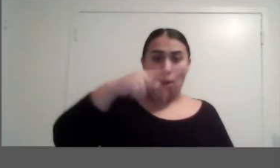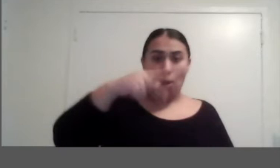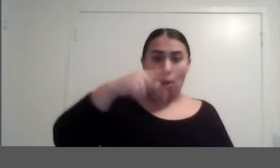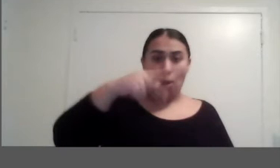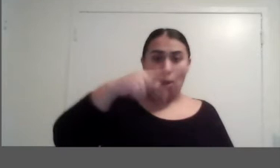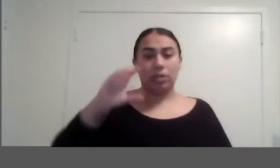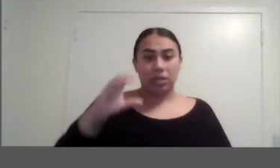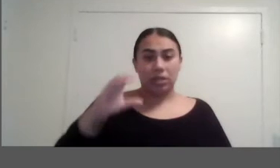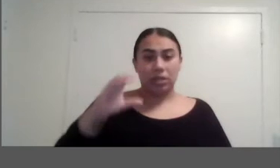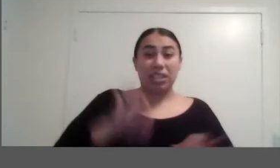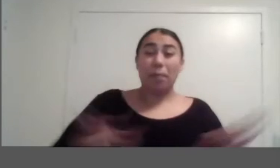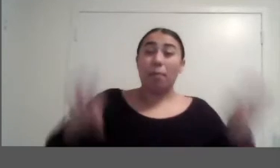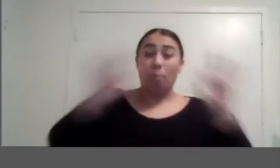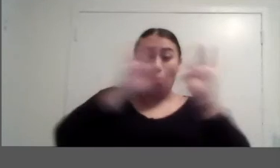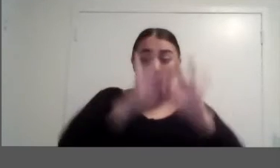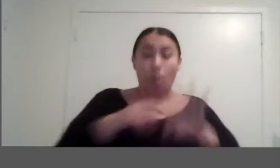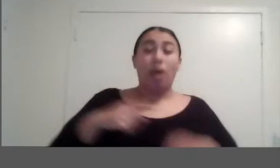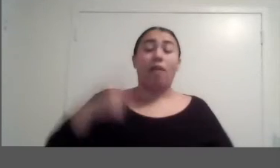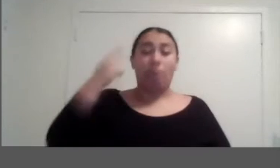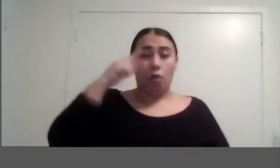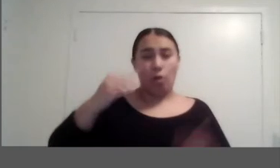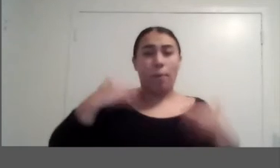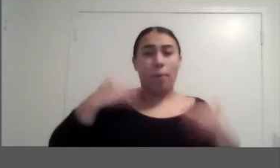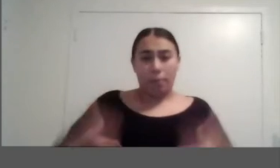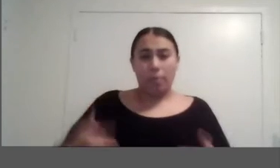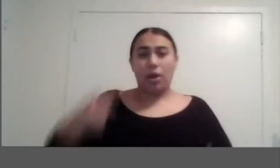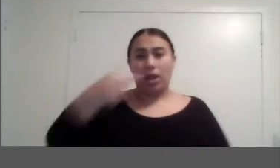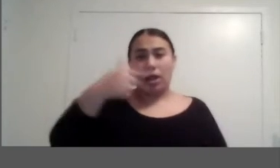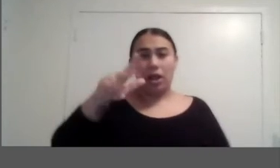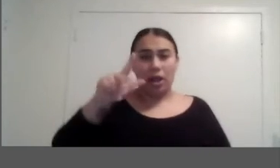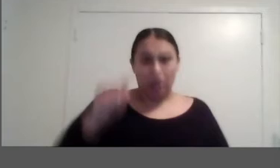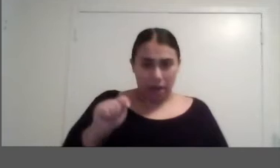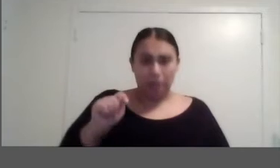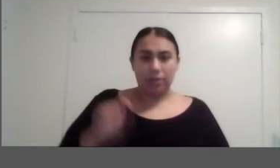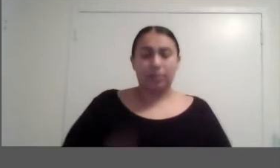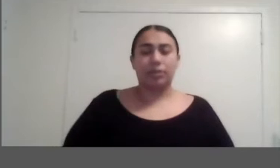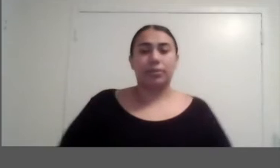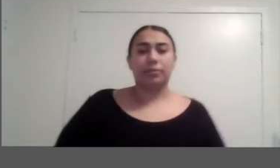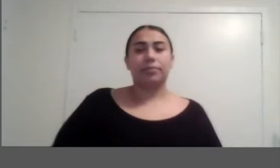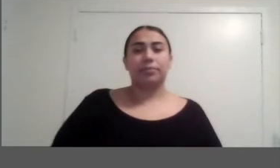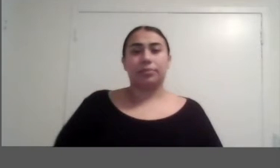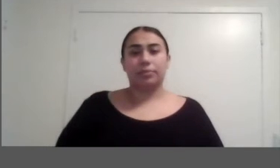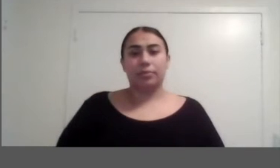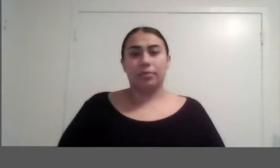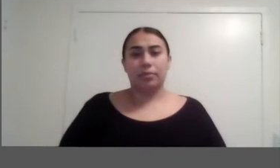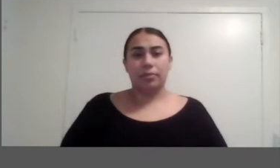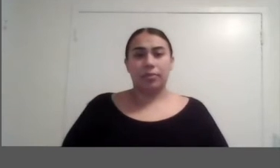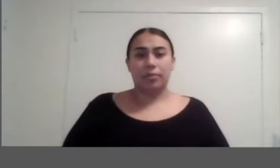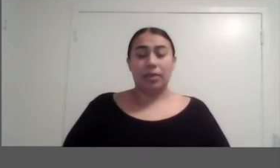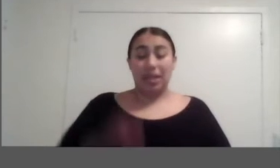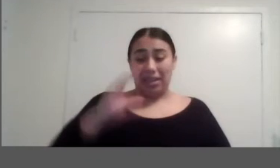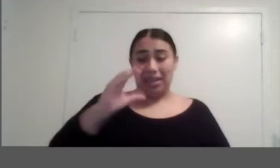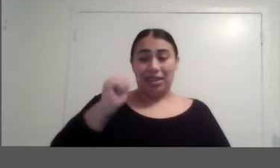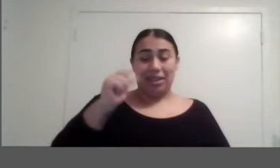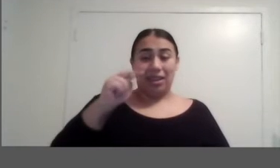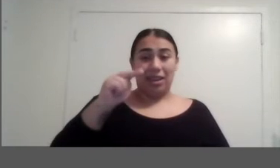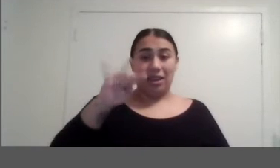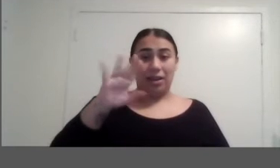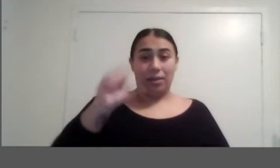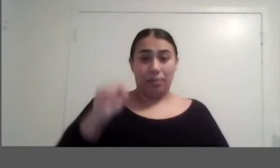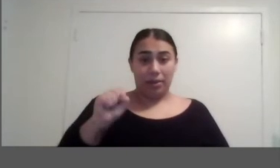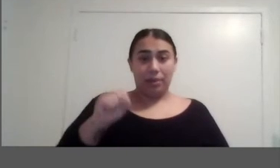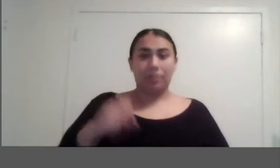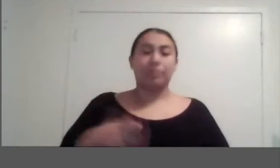CB2 receptors in your gut could possibly stimulate natural probiotic bacteria and help with gut immunity. Due